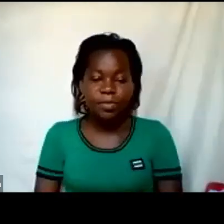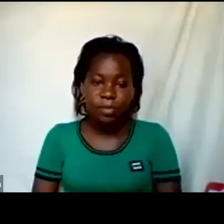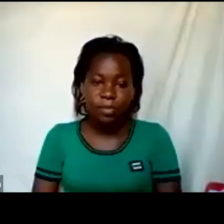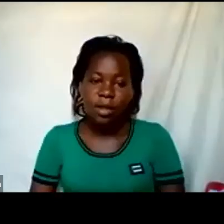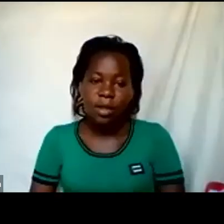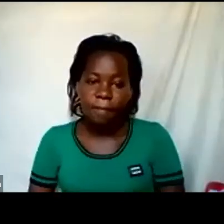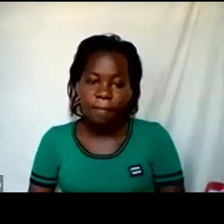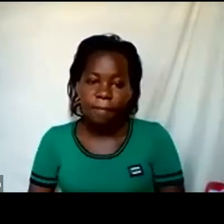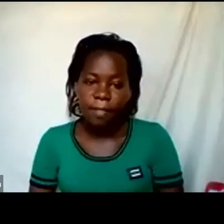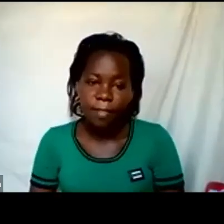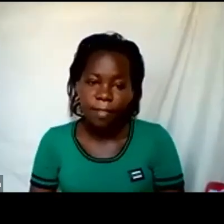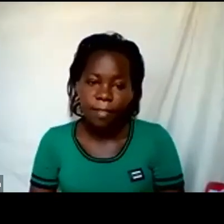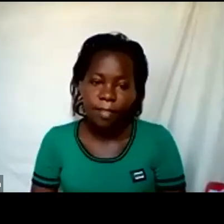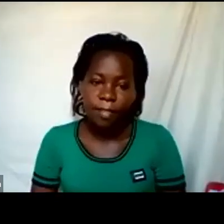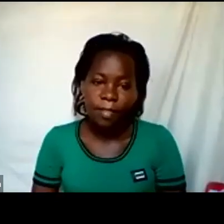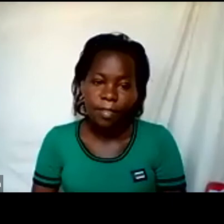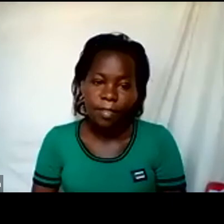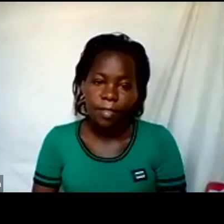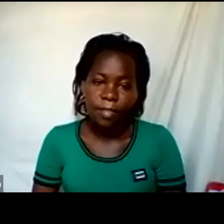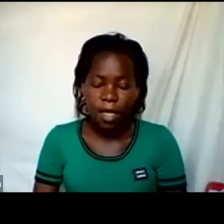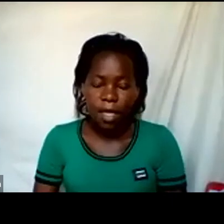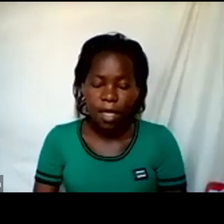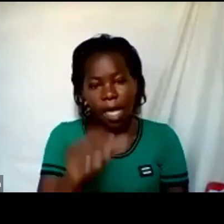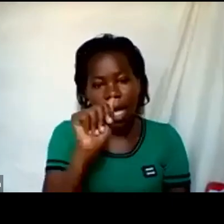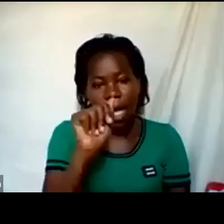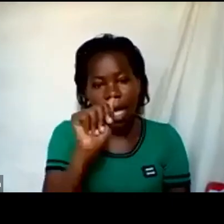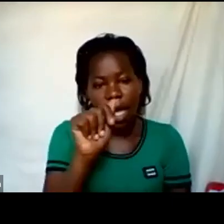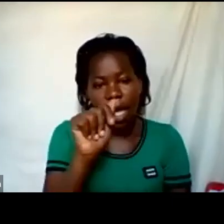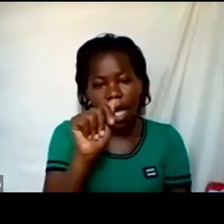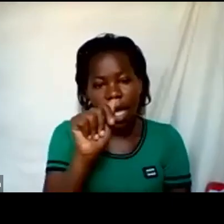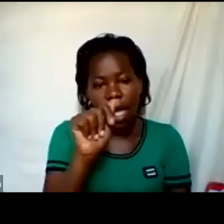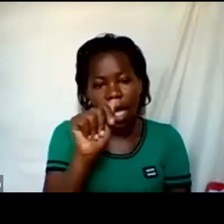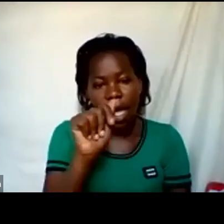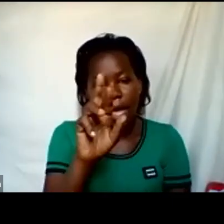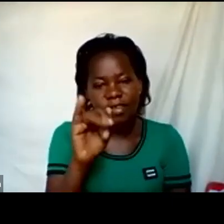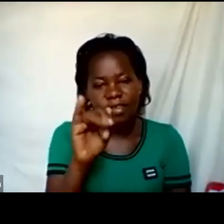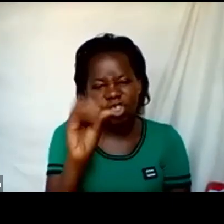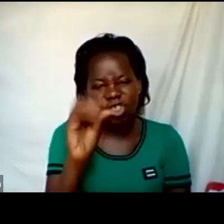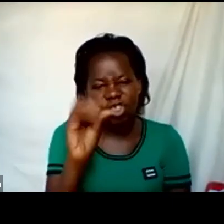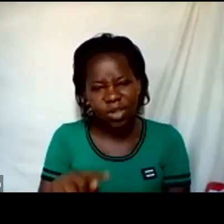Artificial insemination on rabbits. If not, we can crack on.